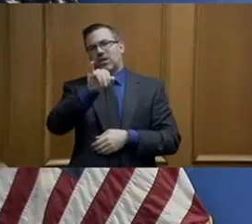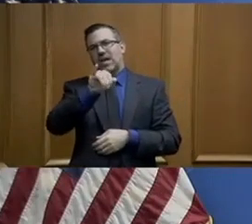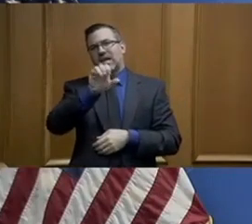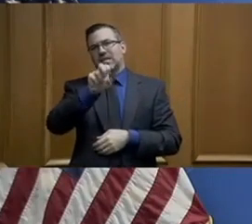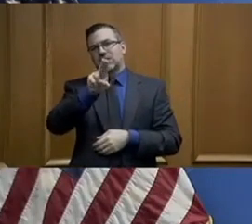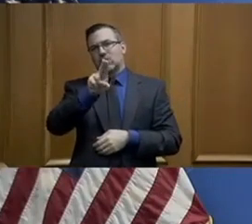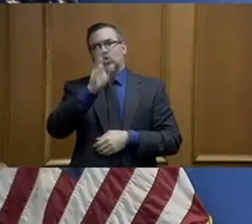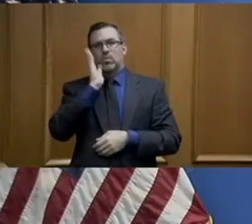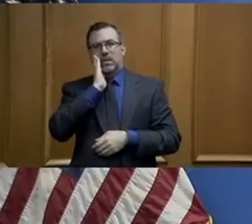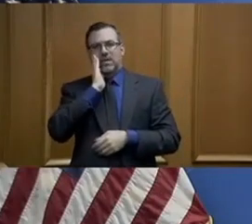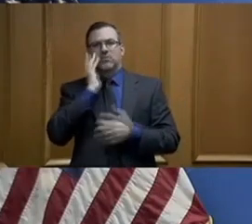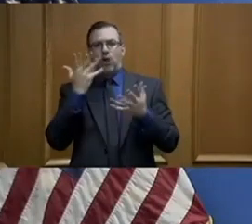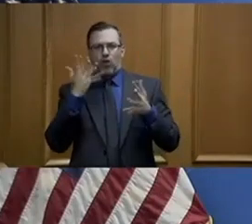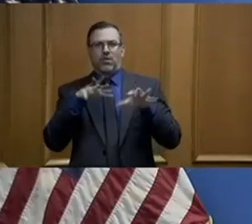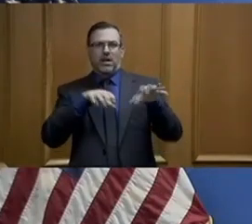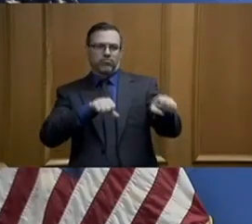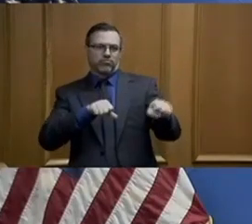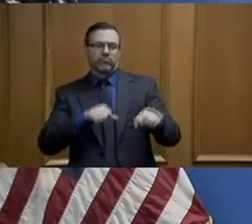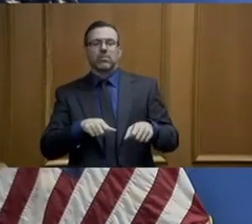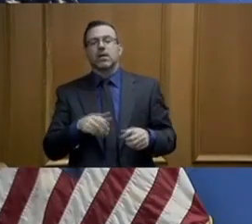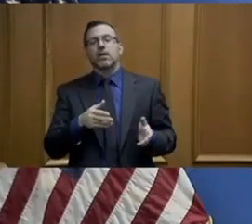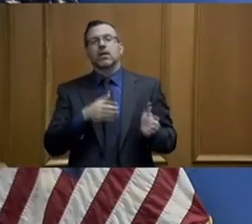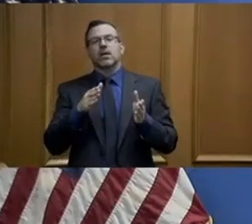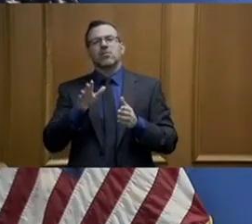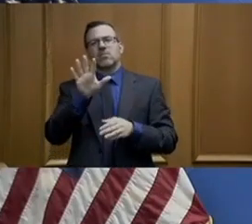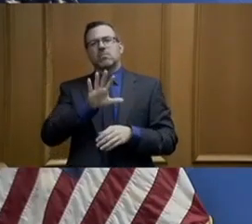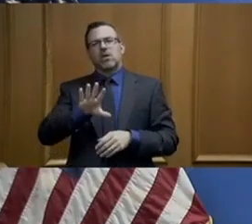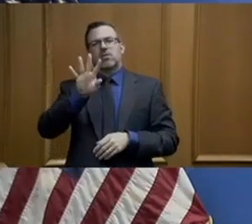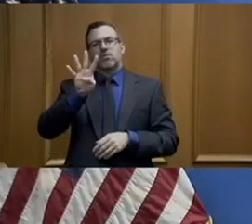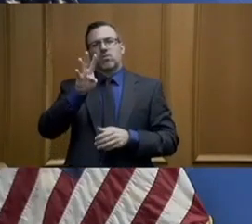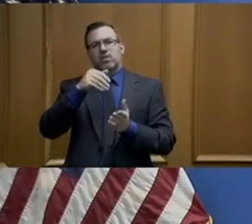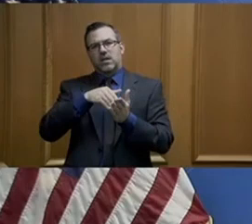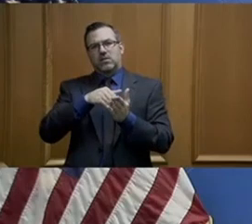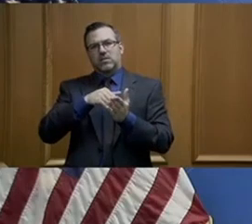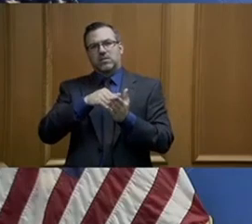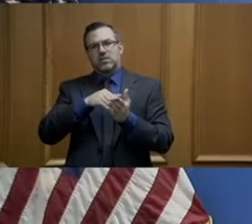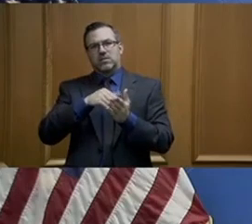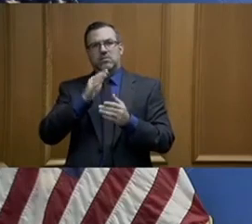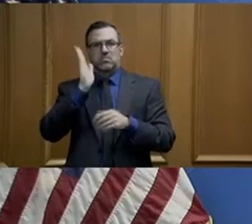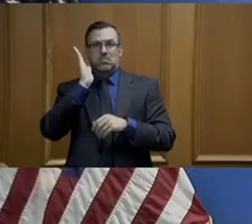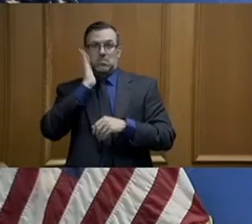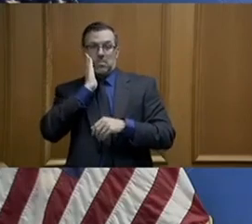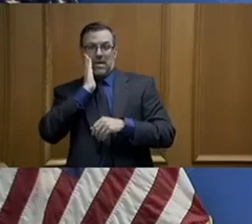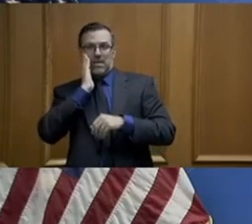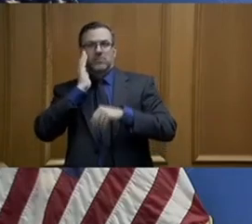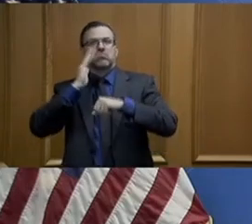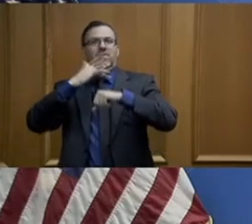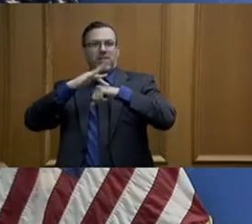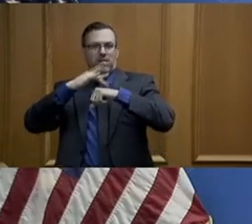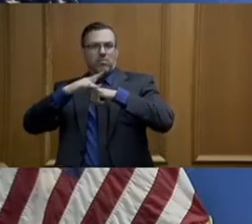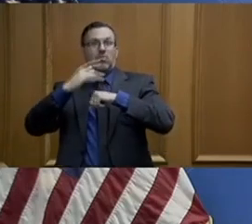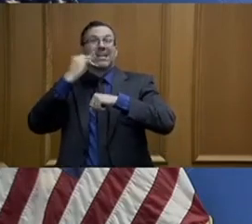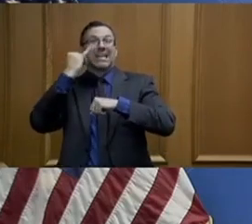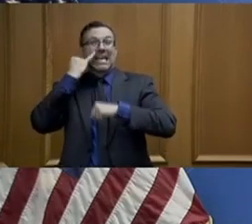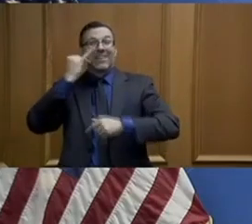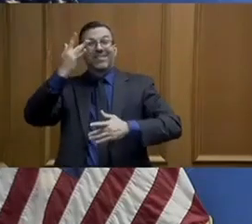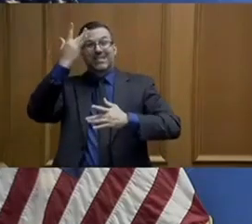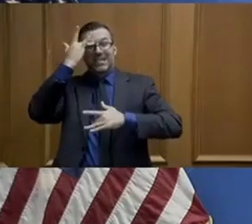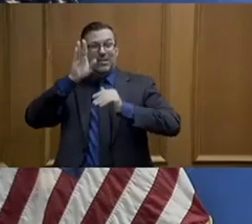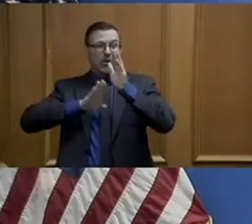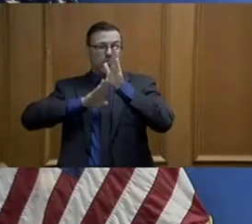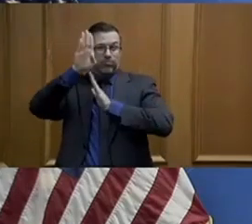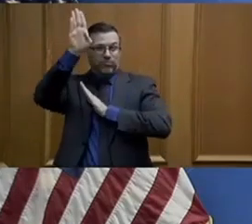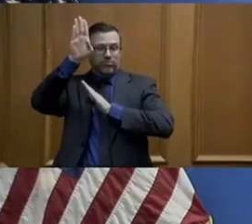being occupied, and there's about a little over 4,000 bed surge capacity for ICU beds around the state. So